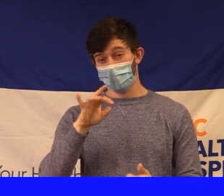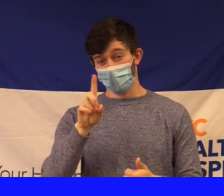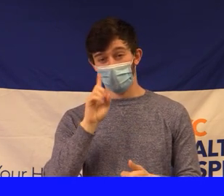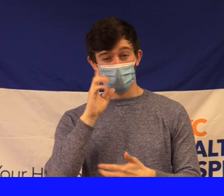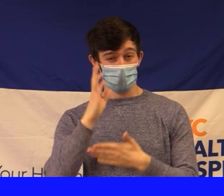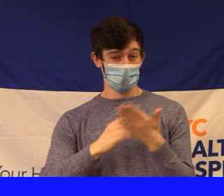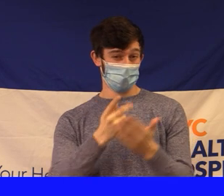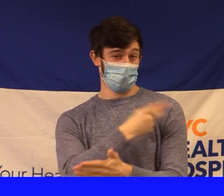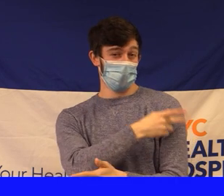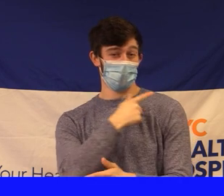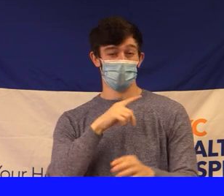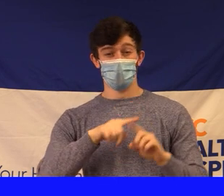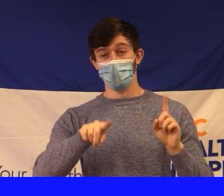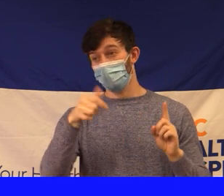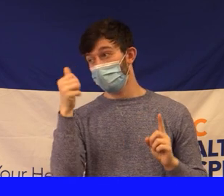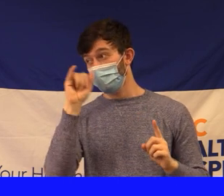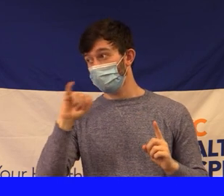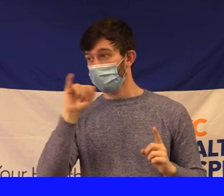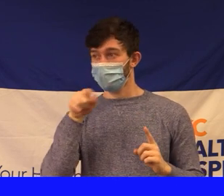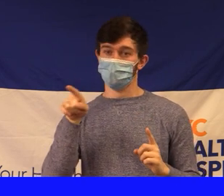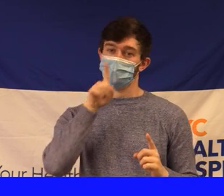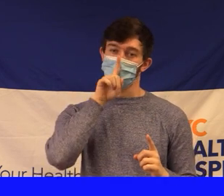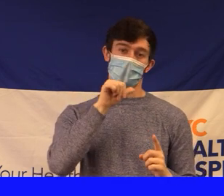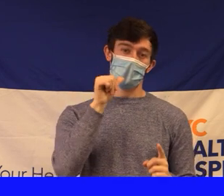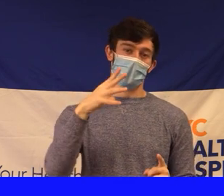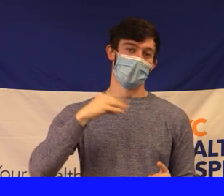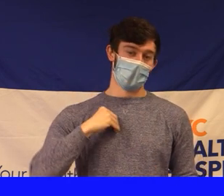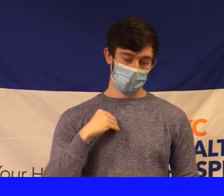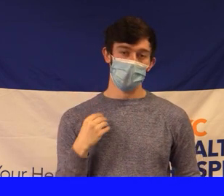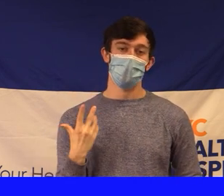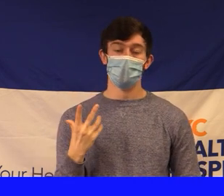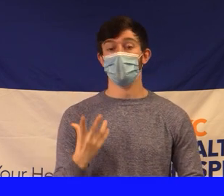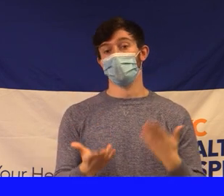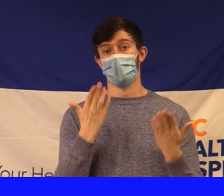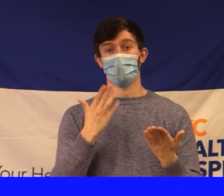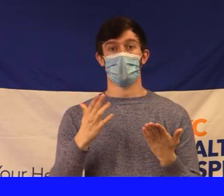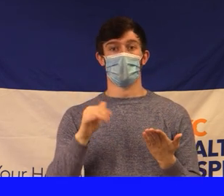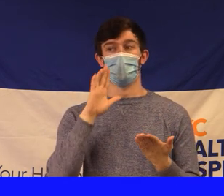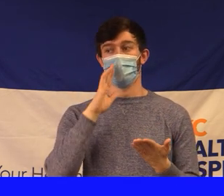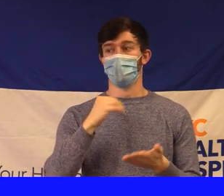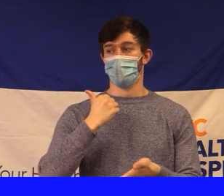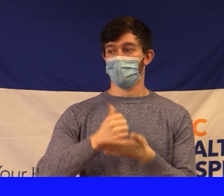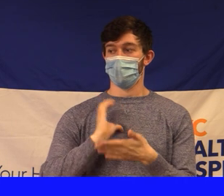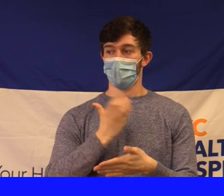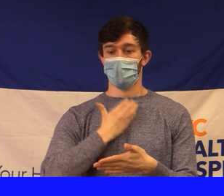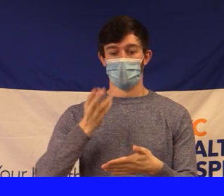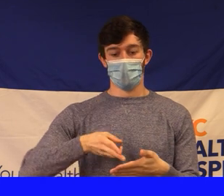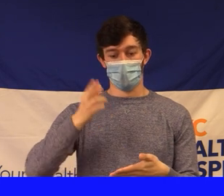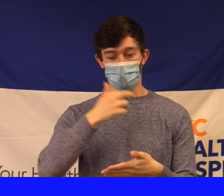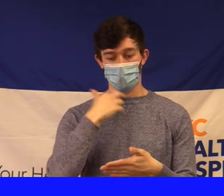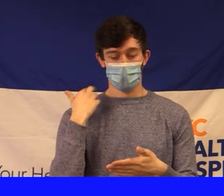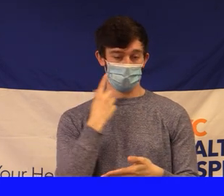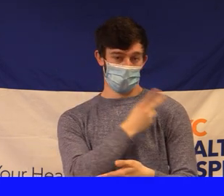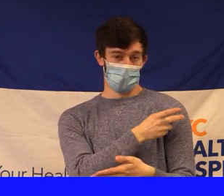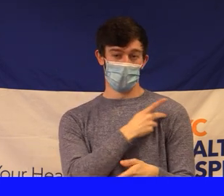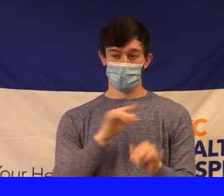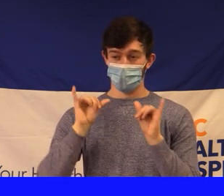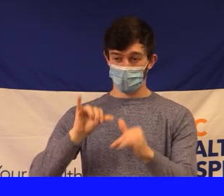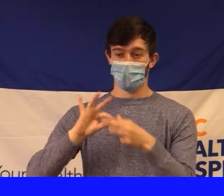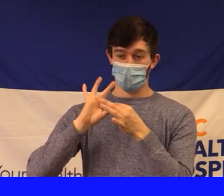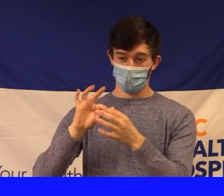patients, but other insurance types do not, could be a helpful way to help some of our high-risk patients stay connected to their